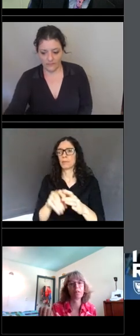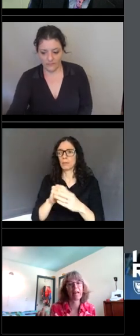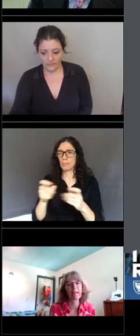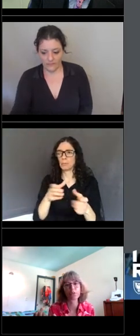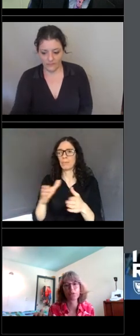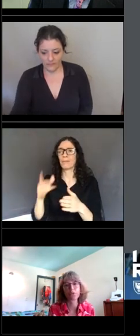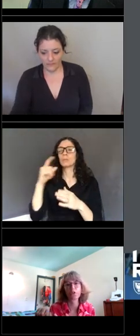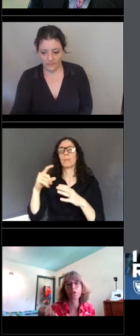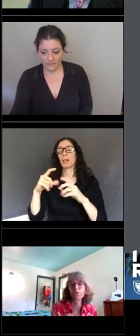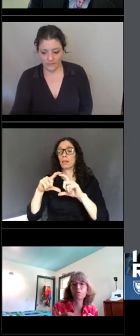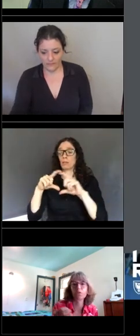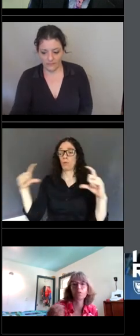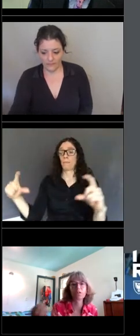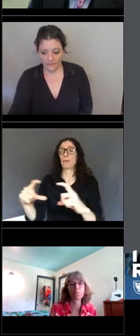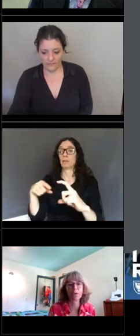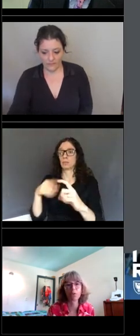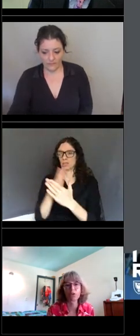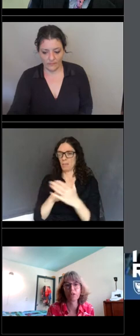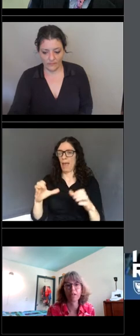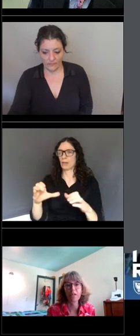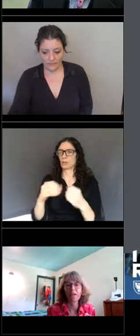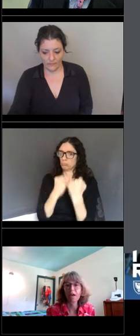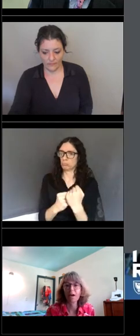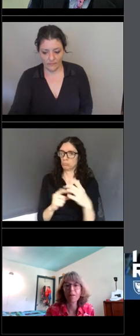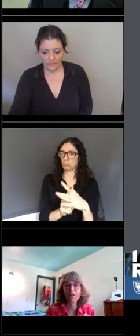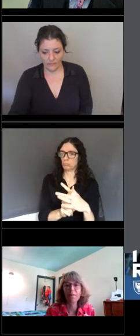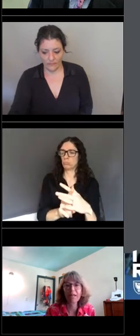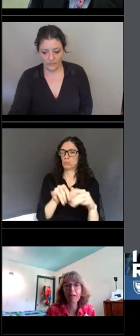versus the northern latitudes or coastal versus open